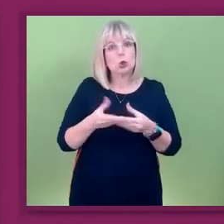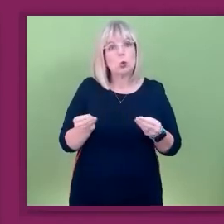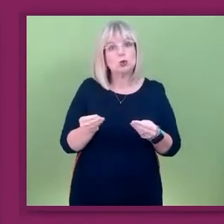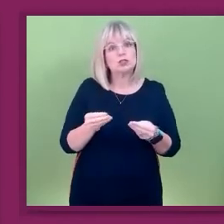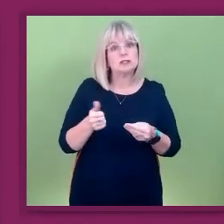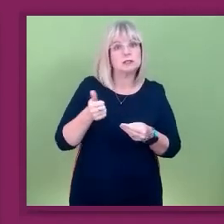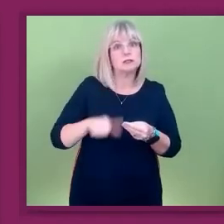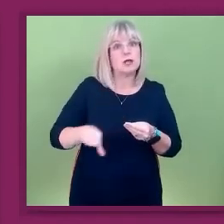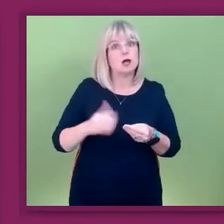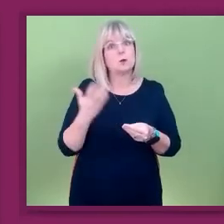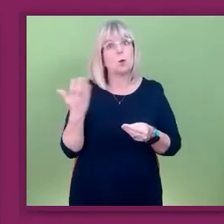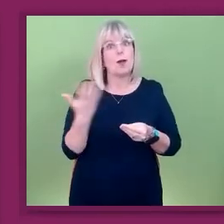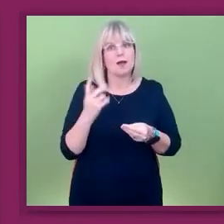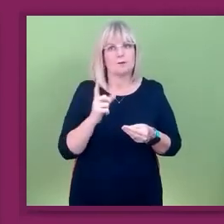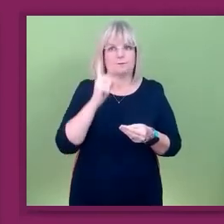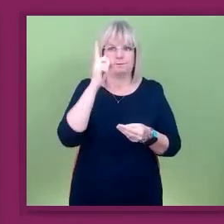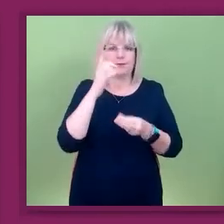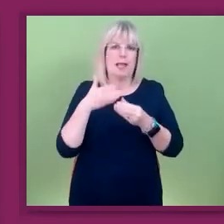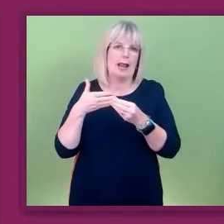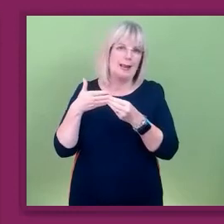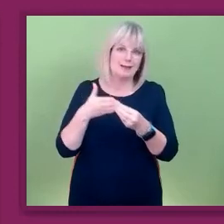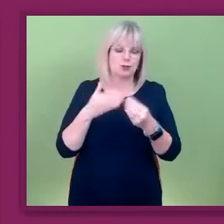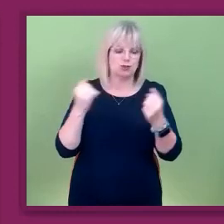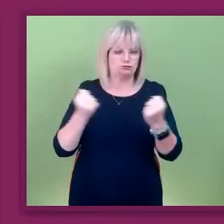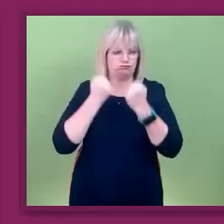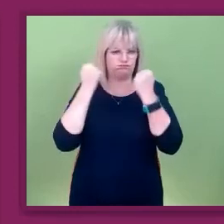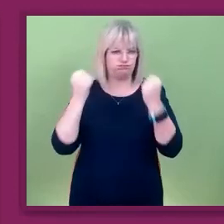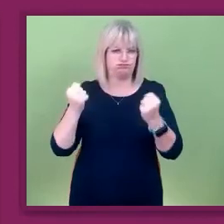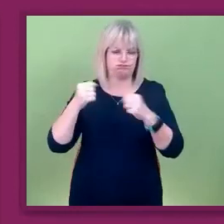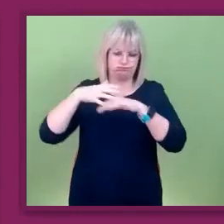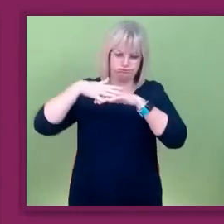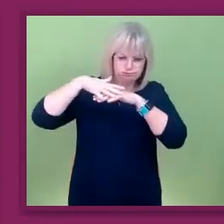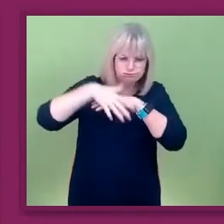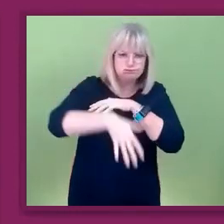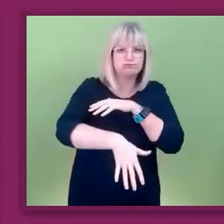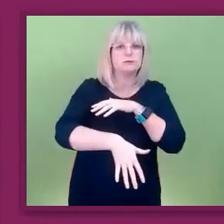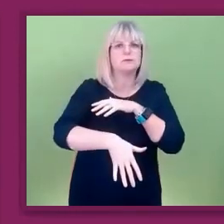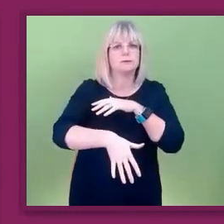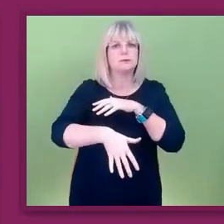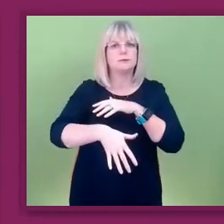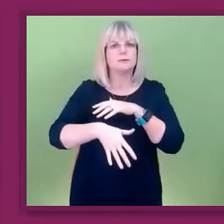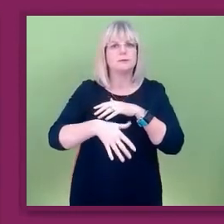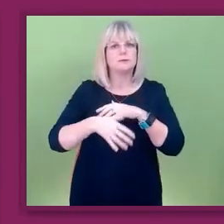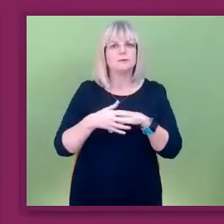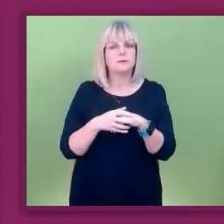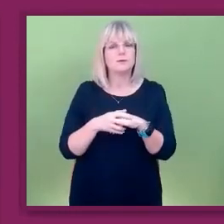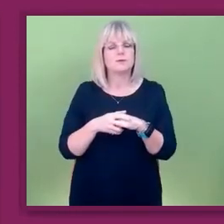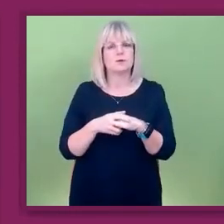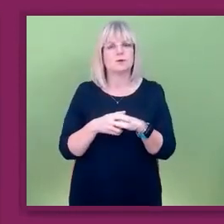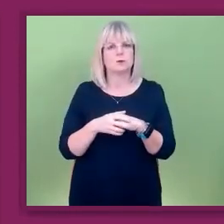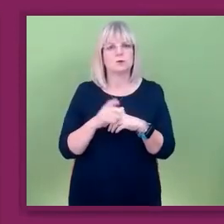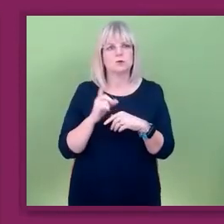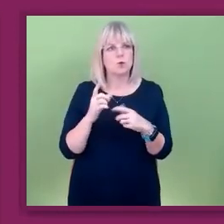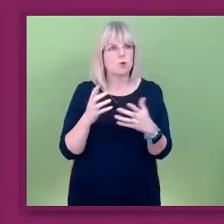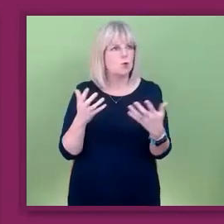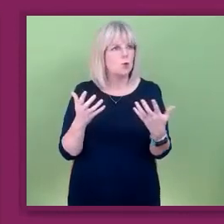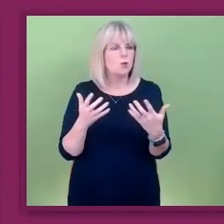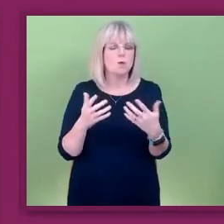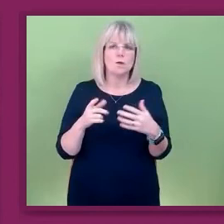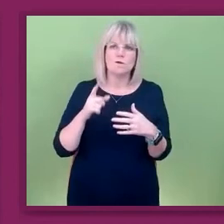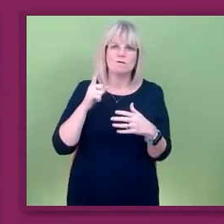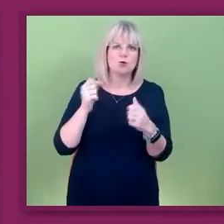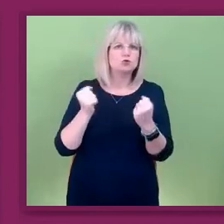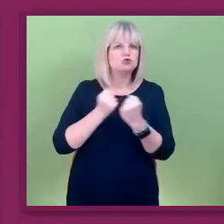which we motivate, support, inform, and enable all coming forward. And this is not